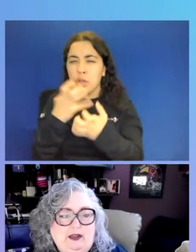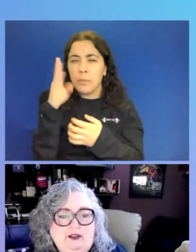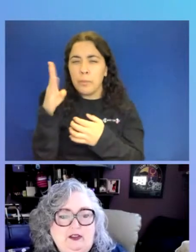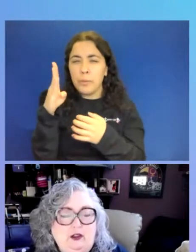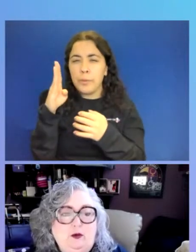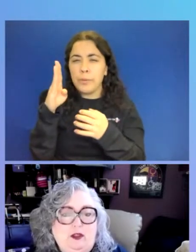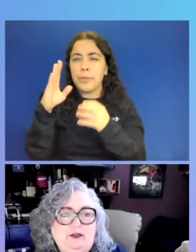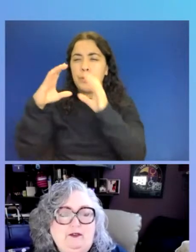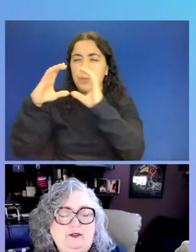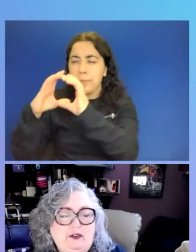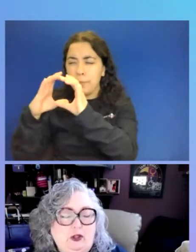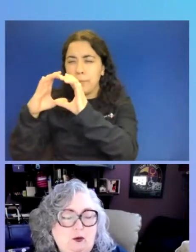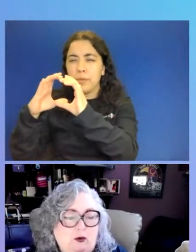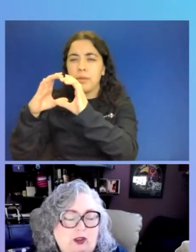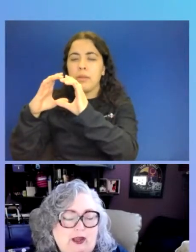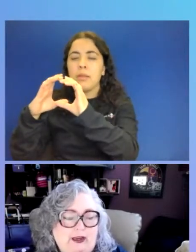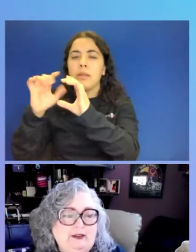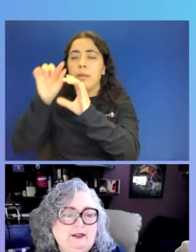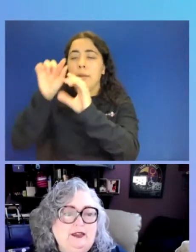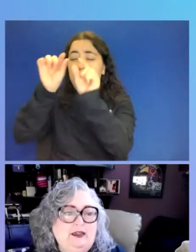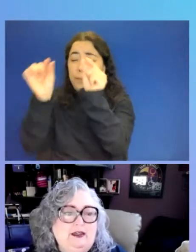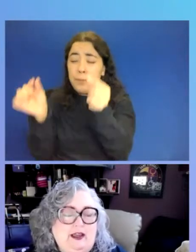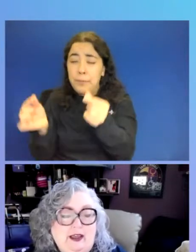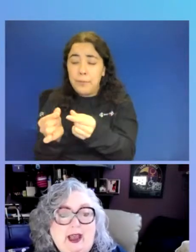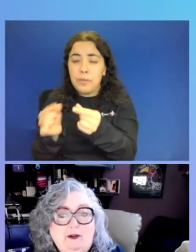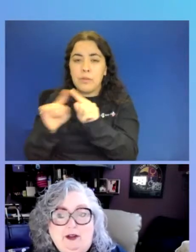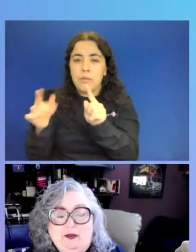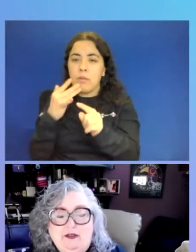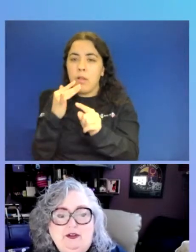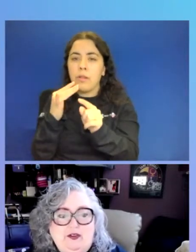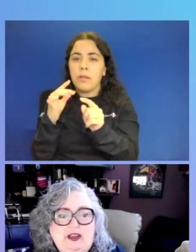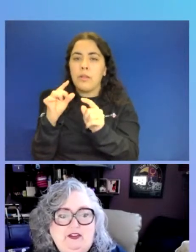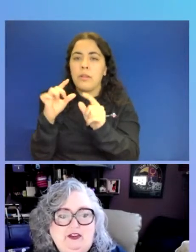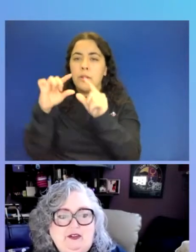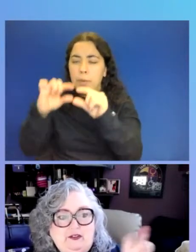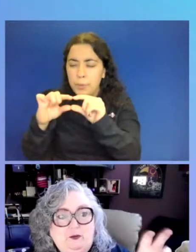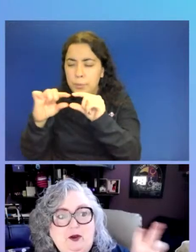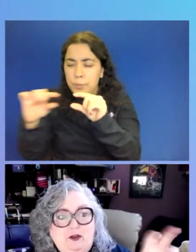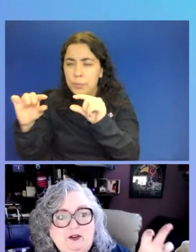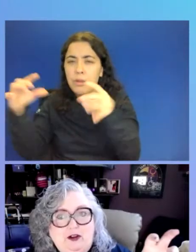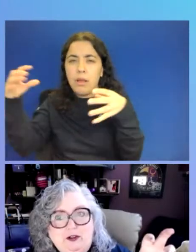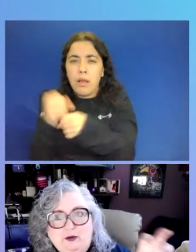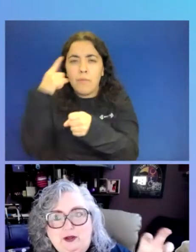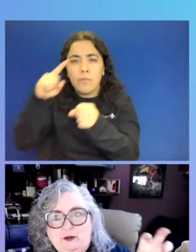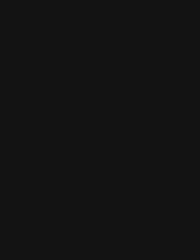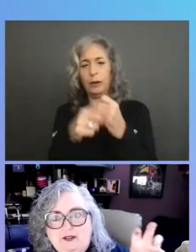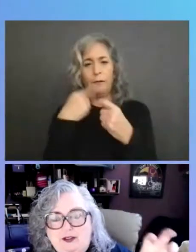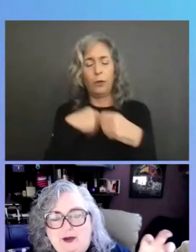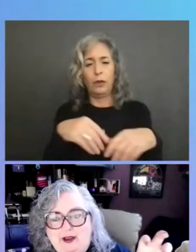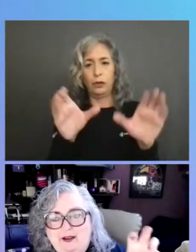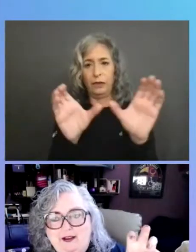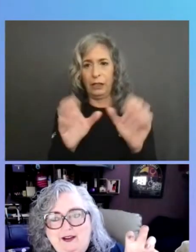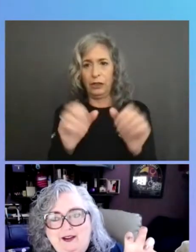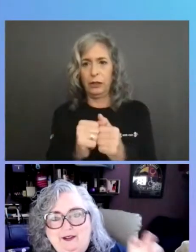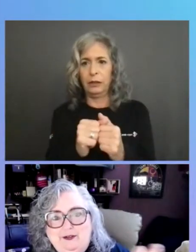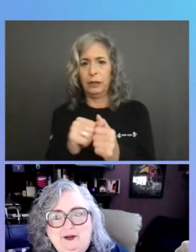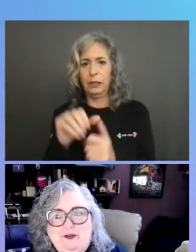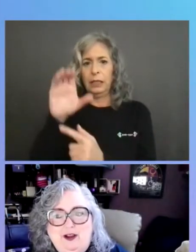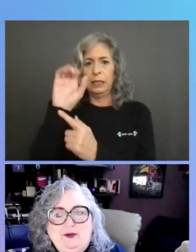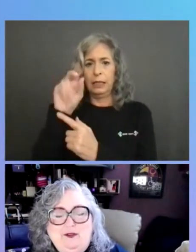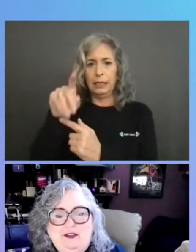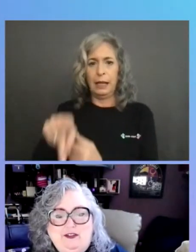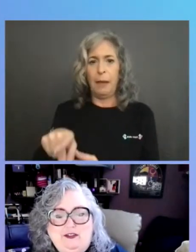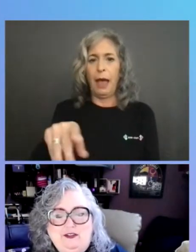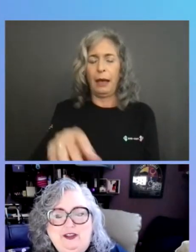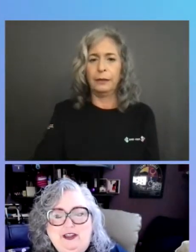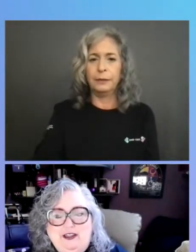in white, and the lower line is the acronyms of the certifications. So Paul's talked a little bit about CPAC, the